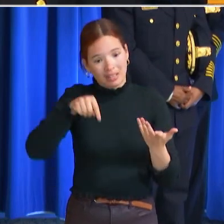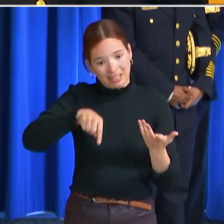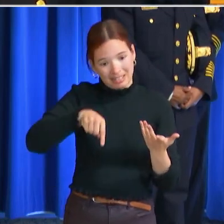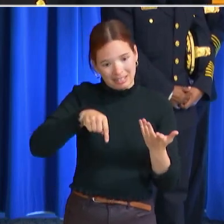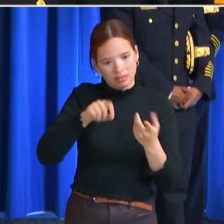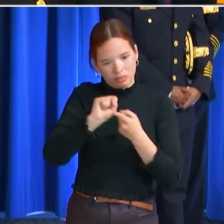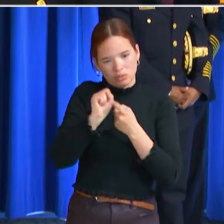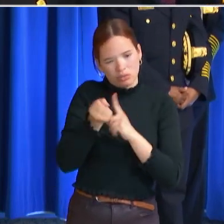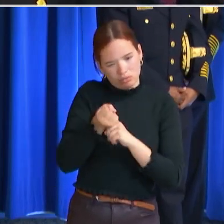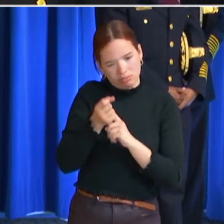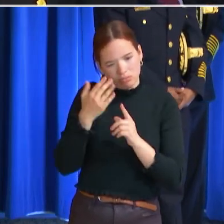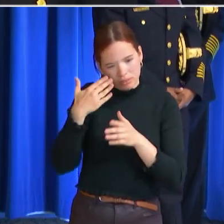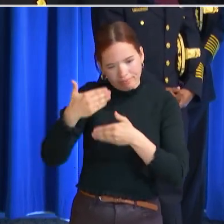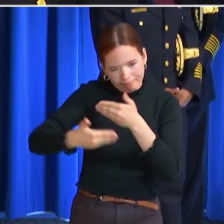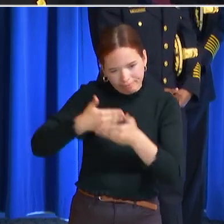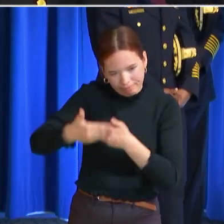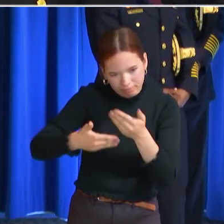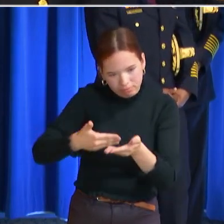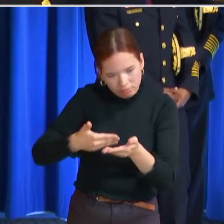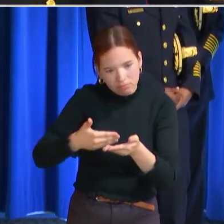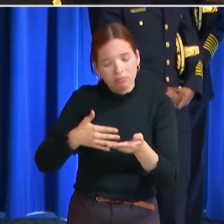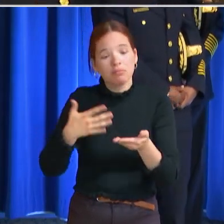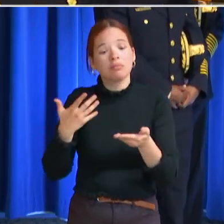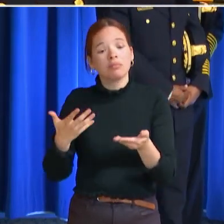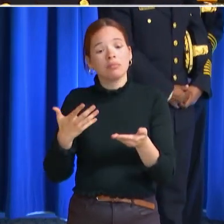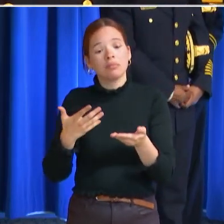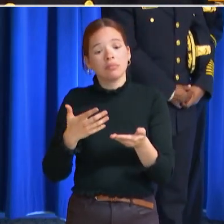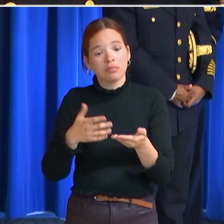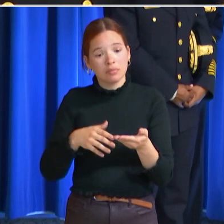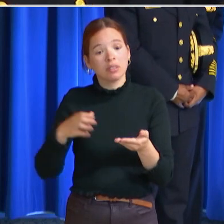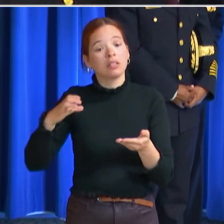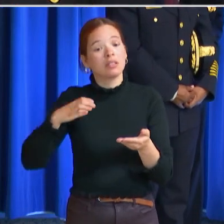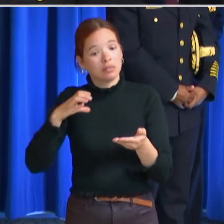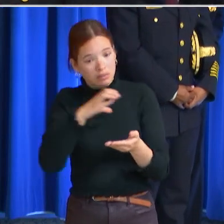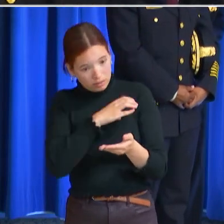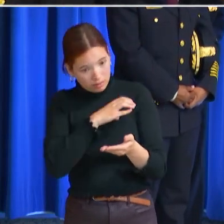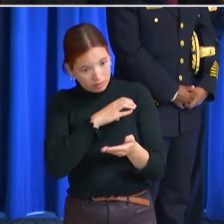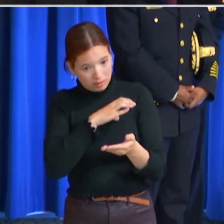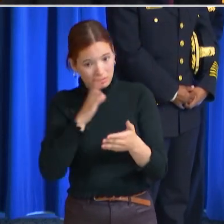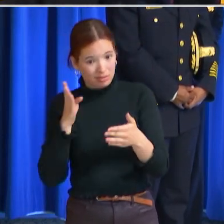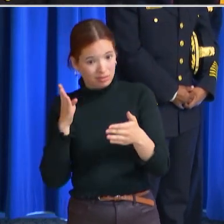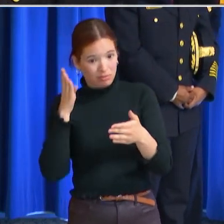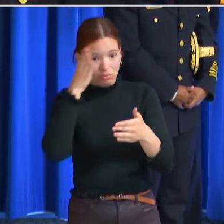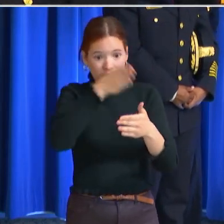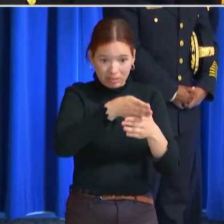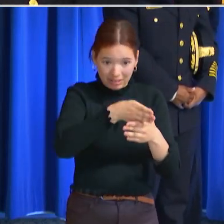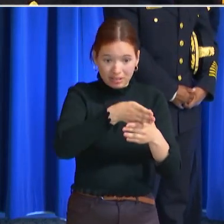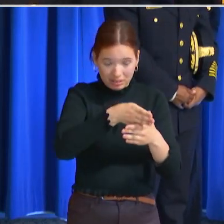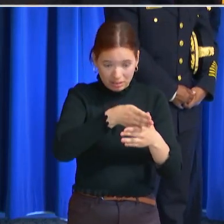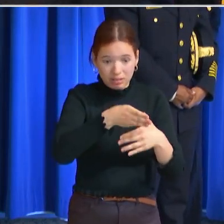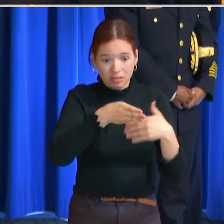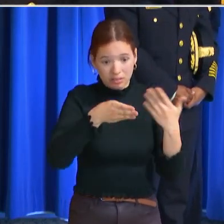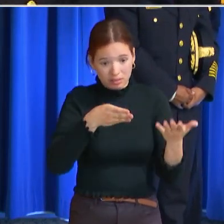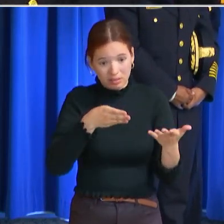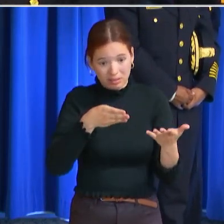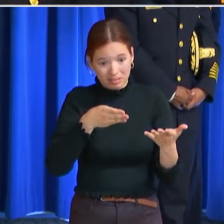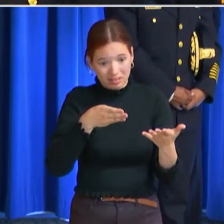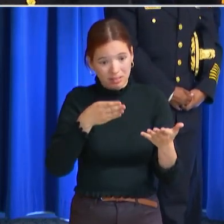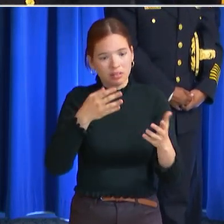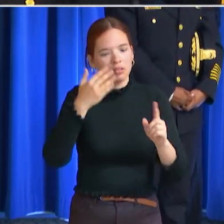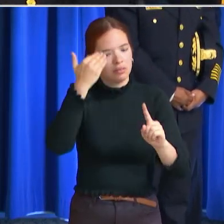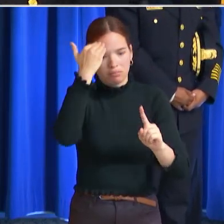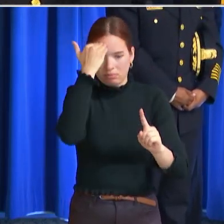You talk about congressional interference. That is, we know the